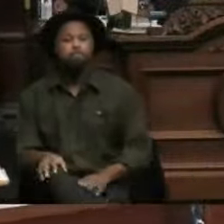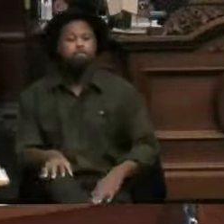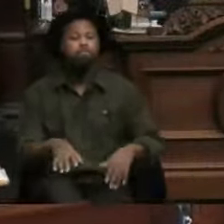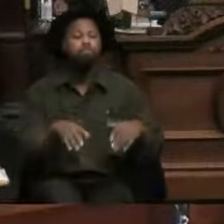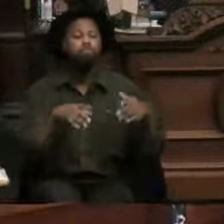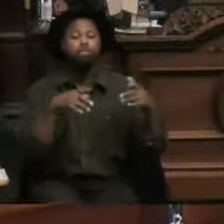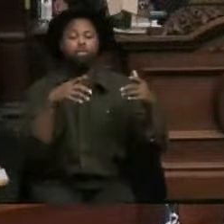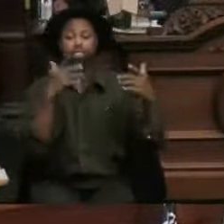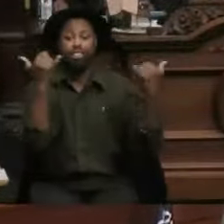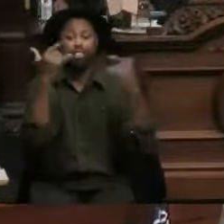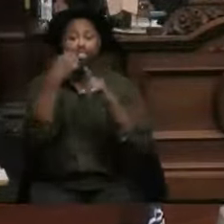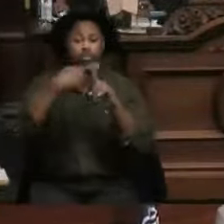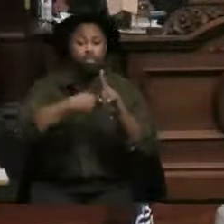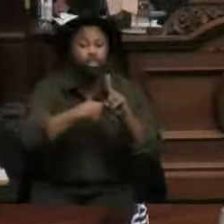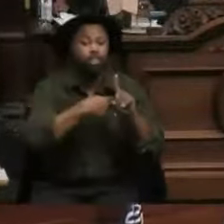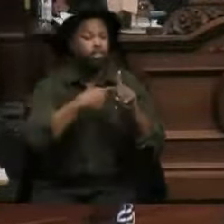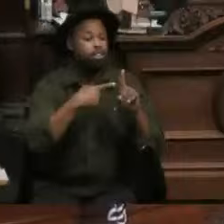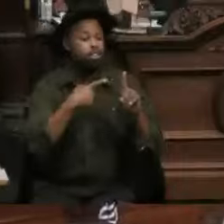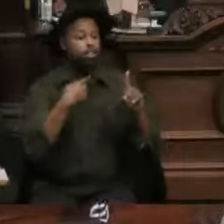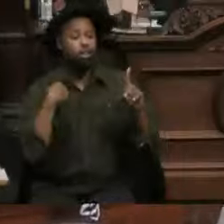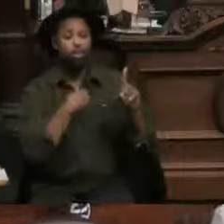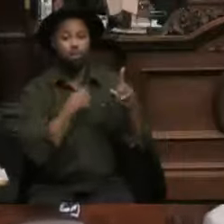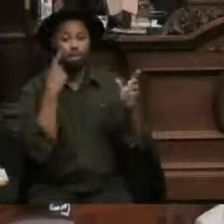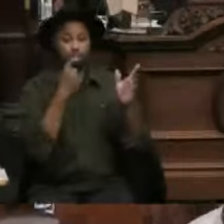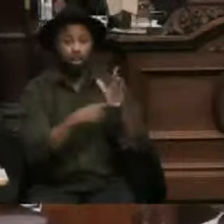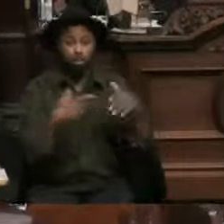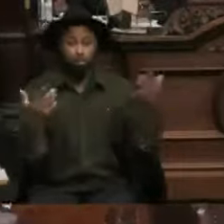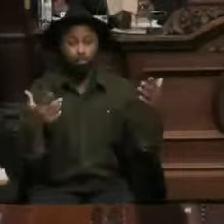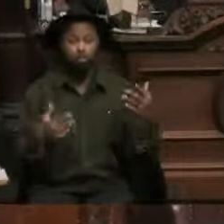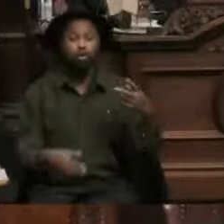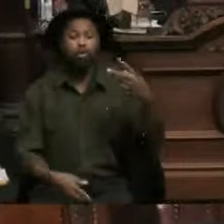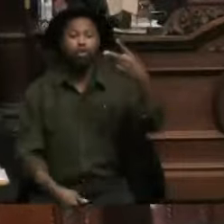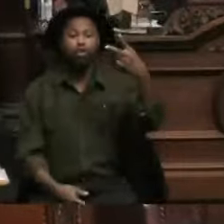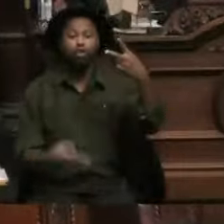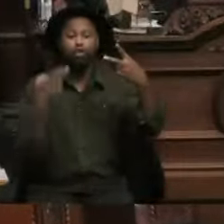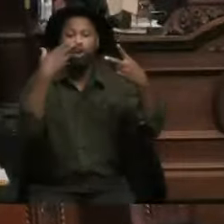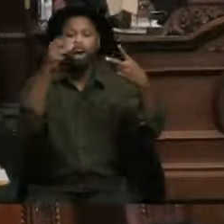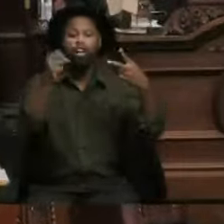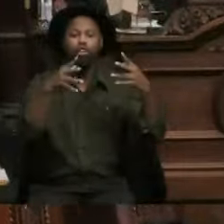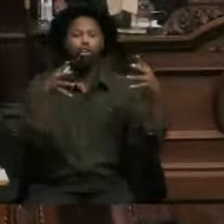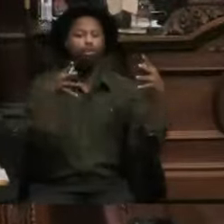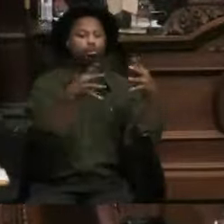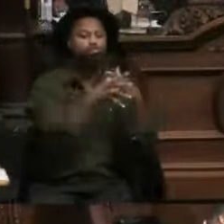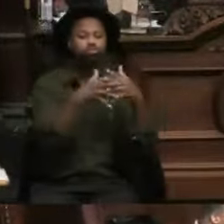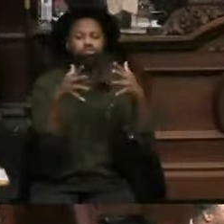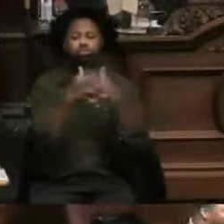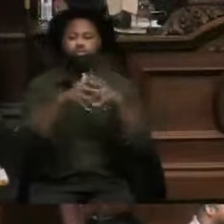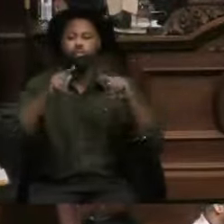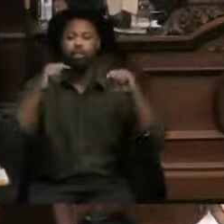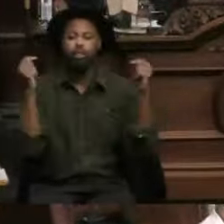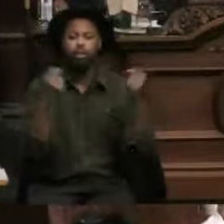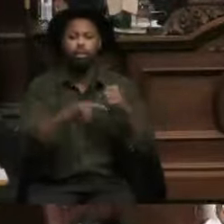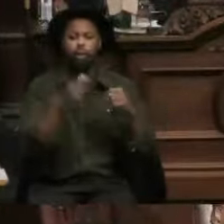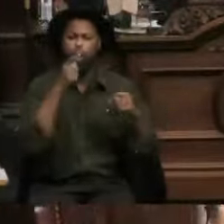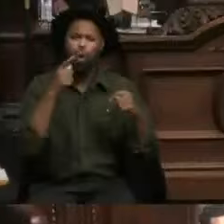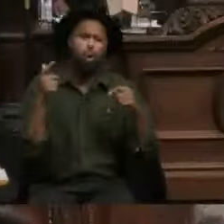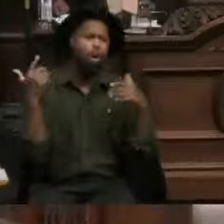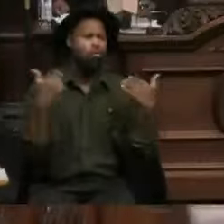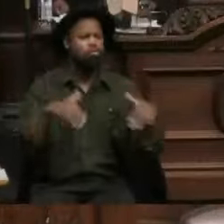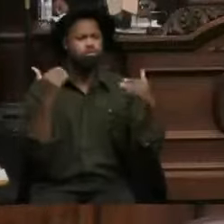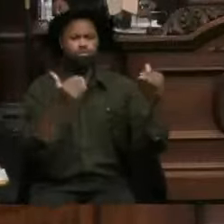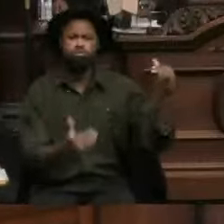So this month we are acknowledging two high school football teams who went above and beyond this